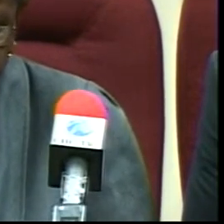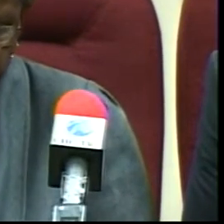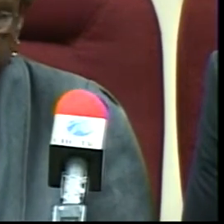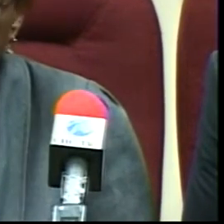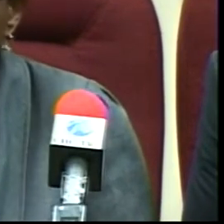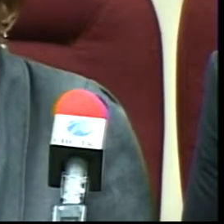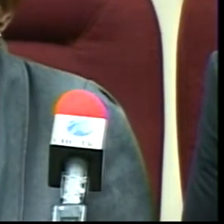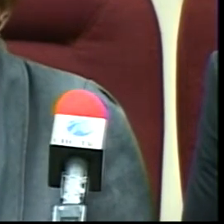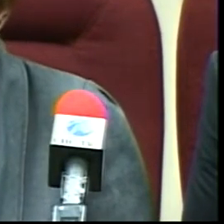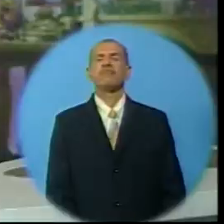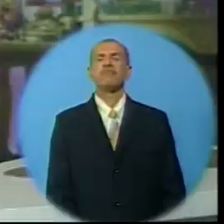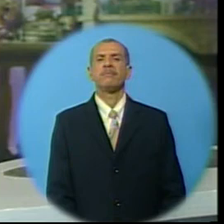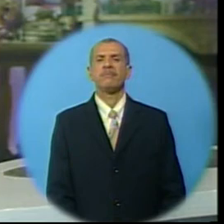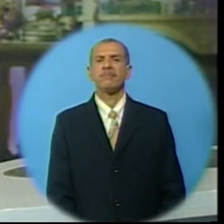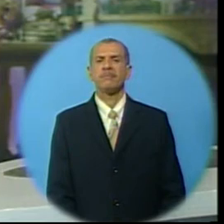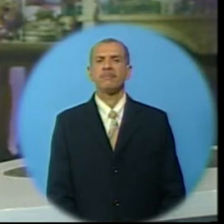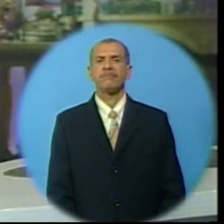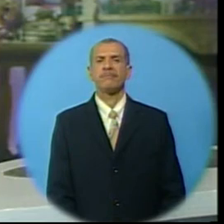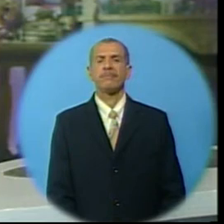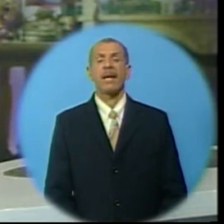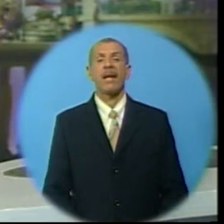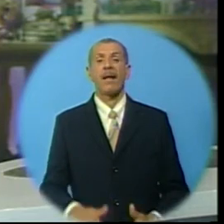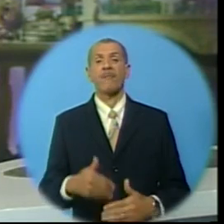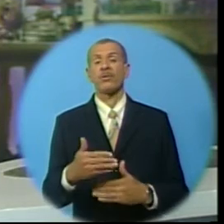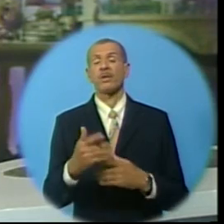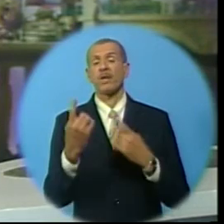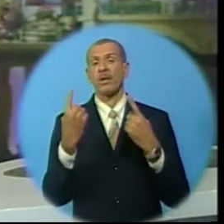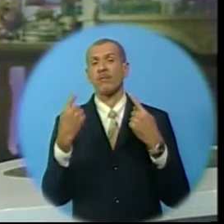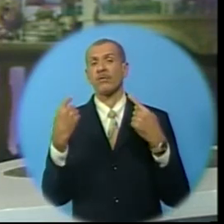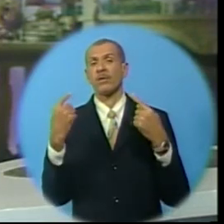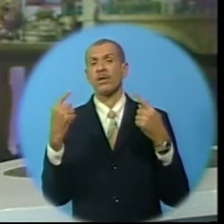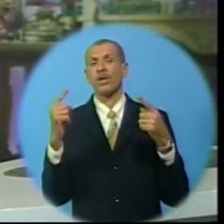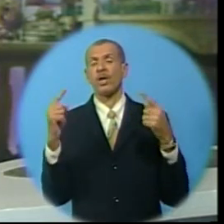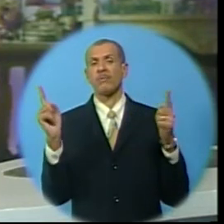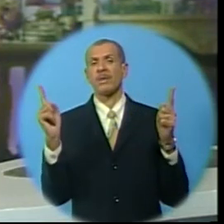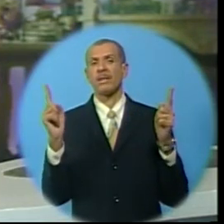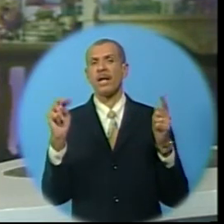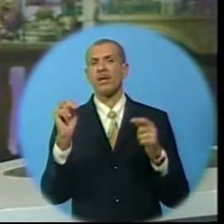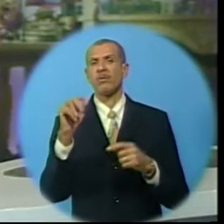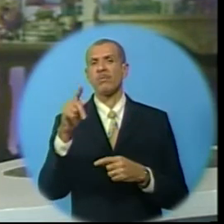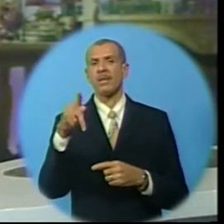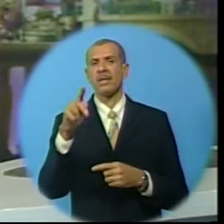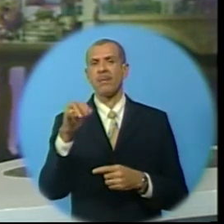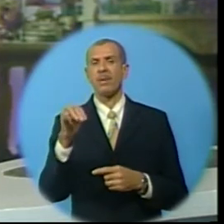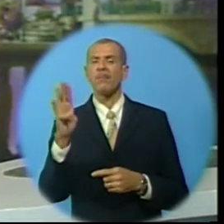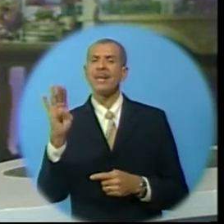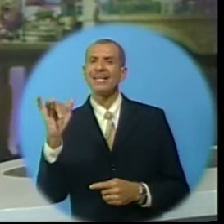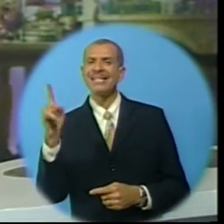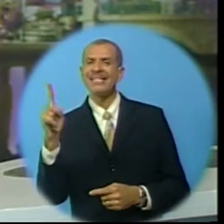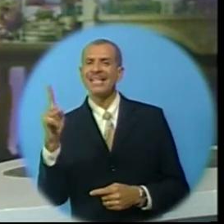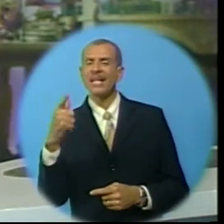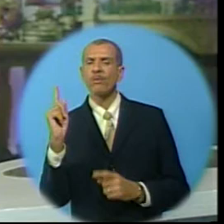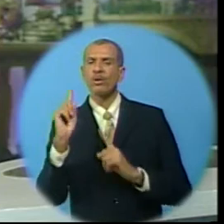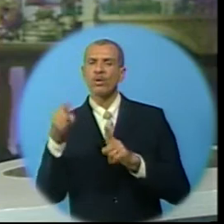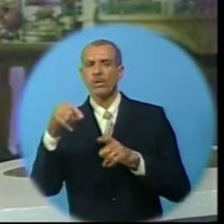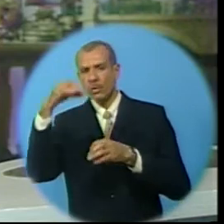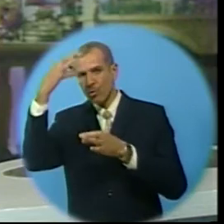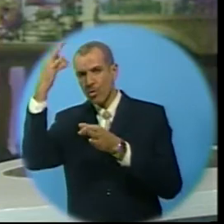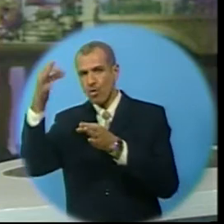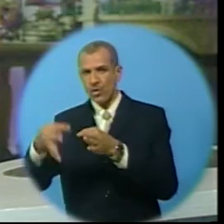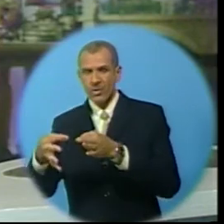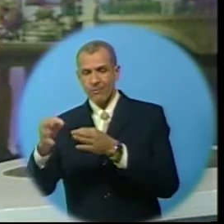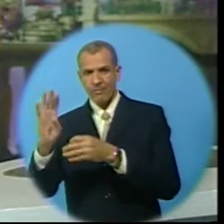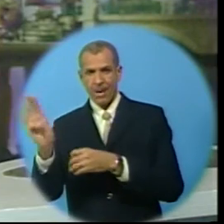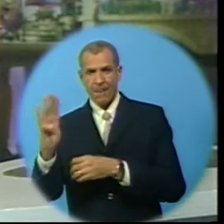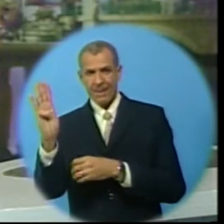action will take. And following the announcement that the NUPW-BIDC matter is likely to go before the law courts of